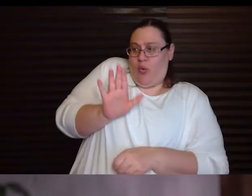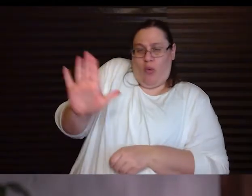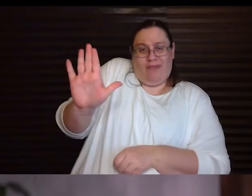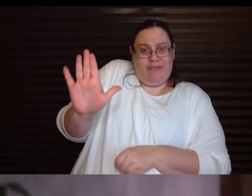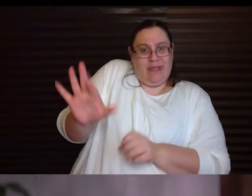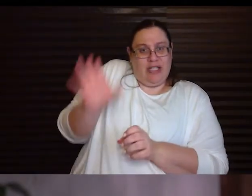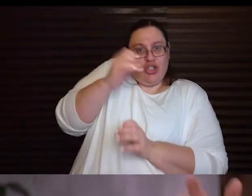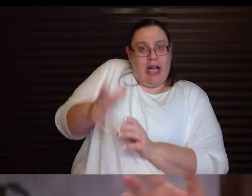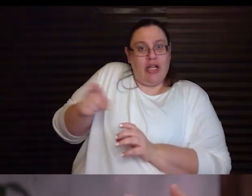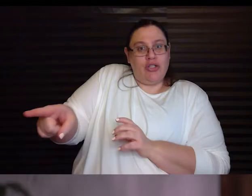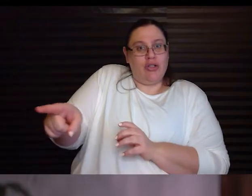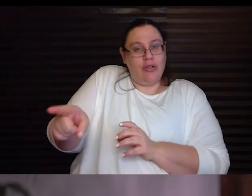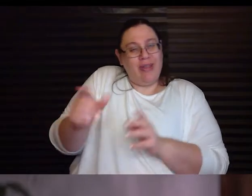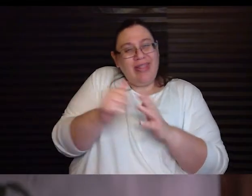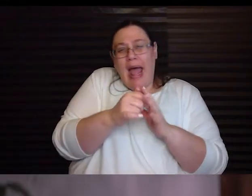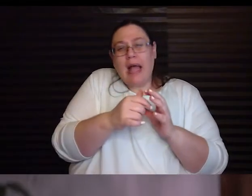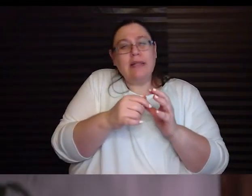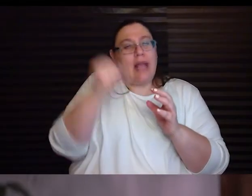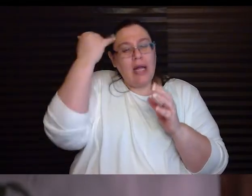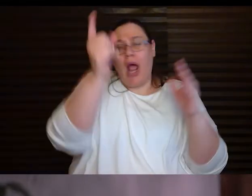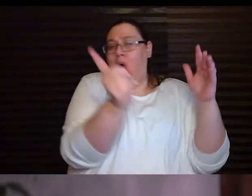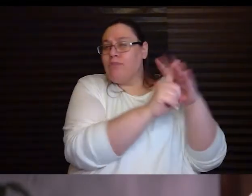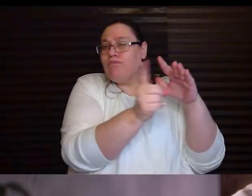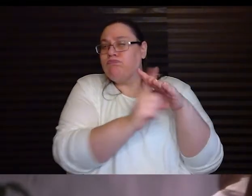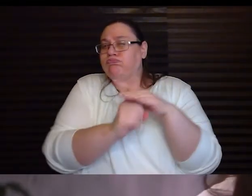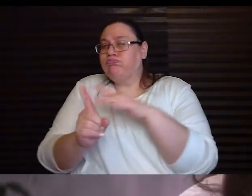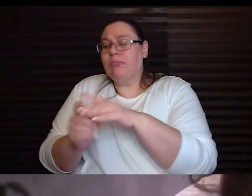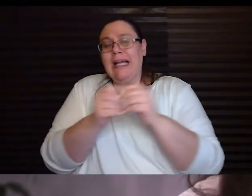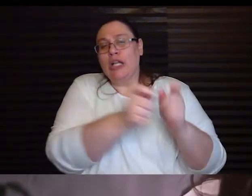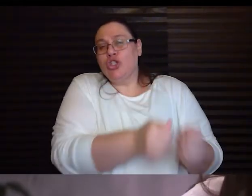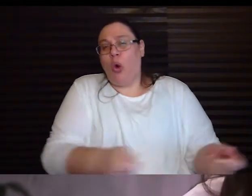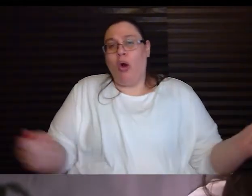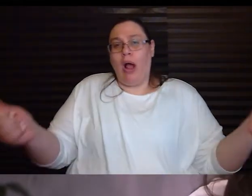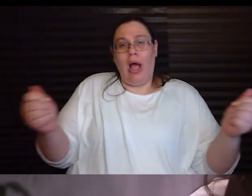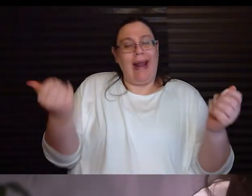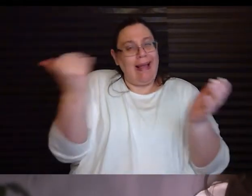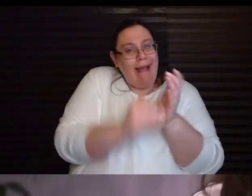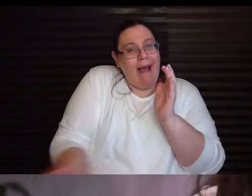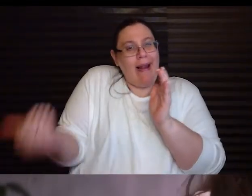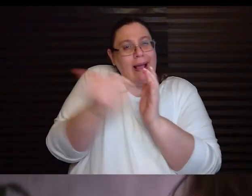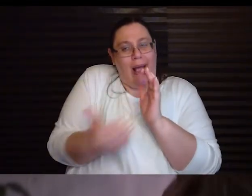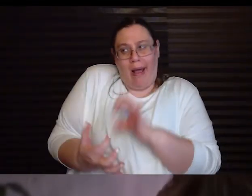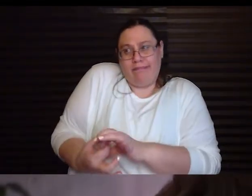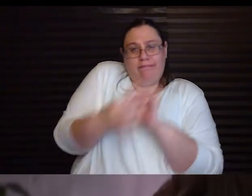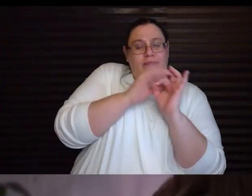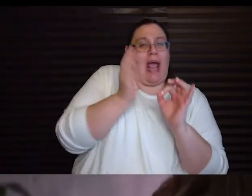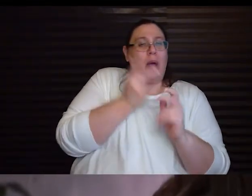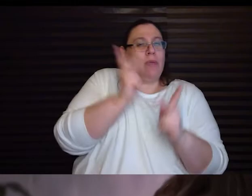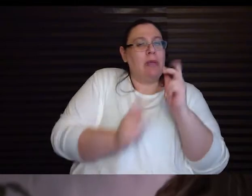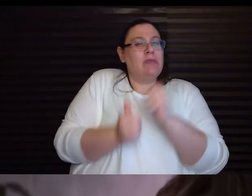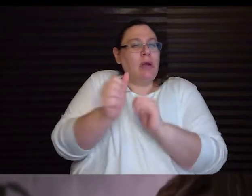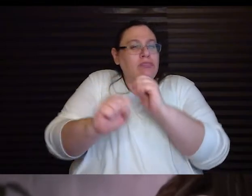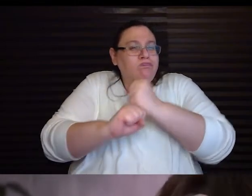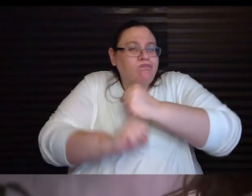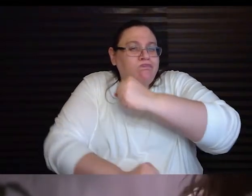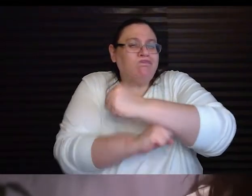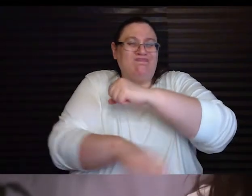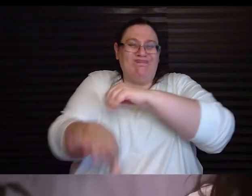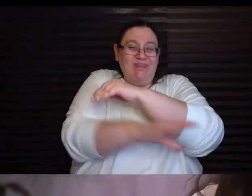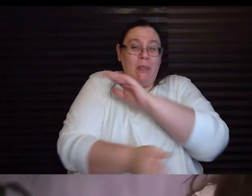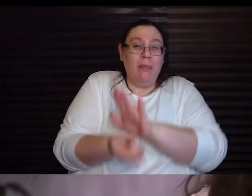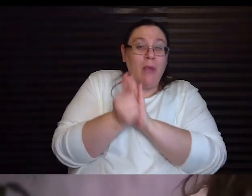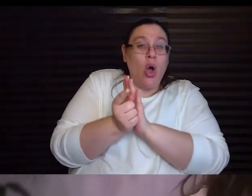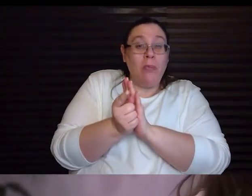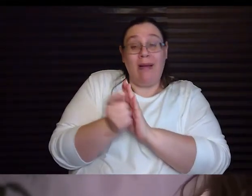stranger. This is the dominant thread throughout the Torah, and it reconnects us repeatedly to our people's most foundational